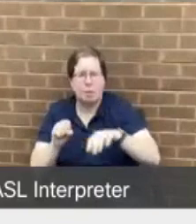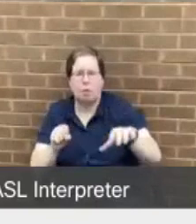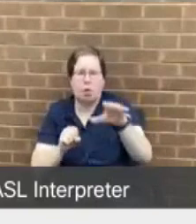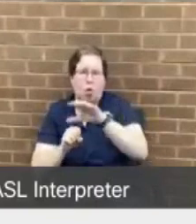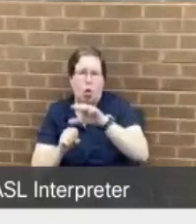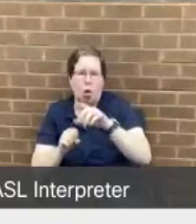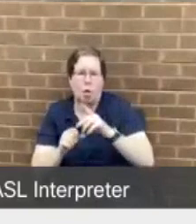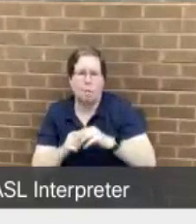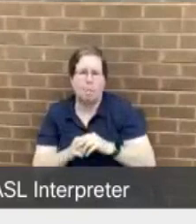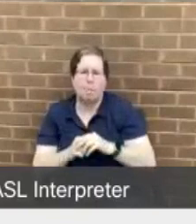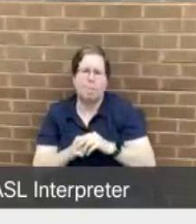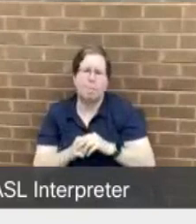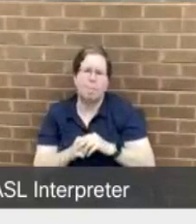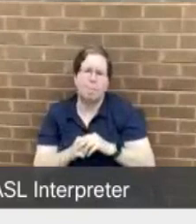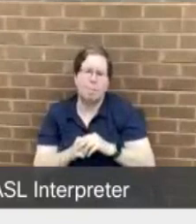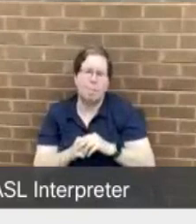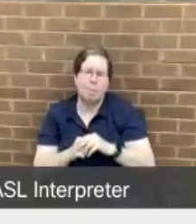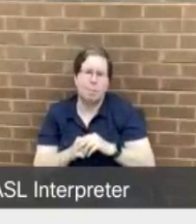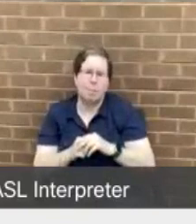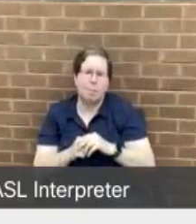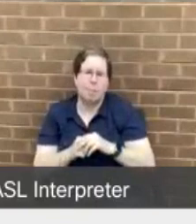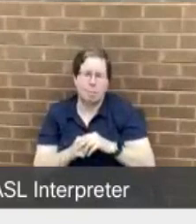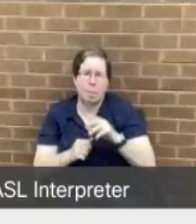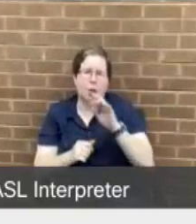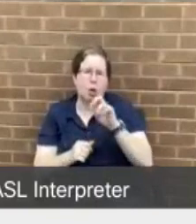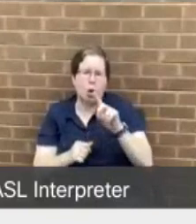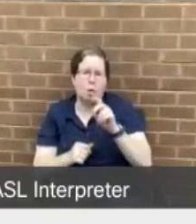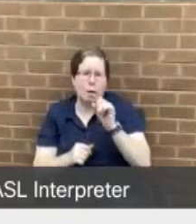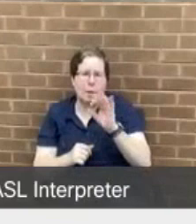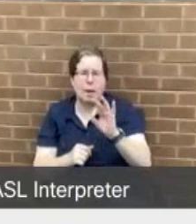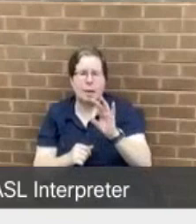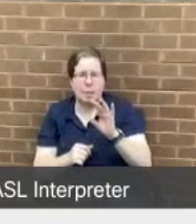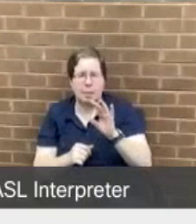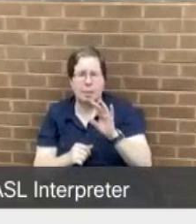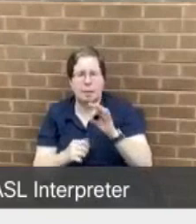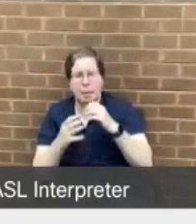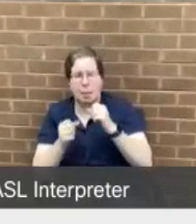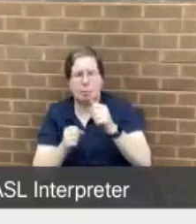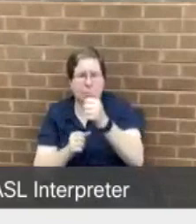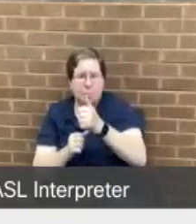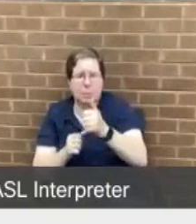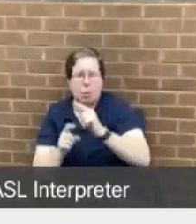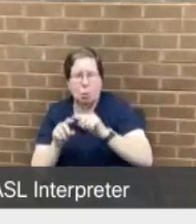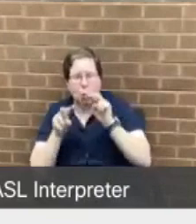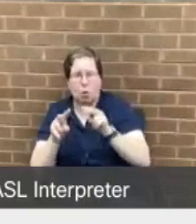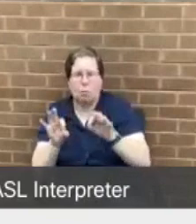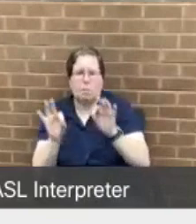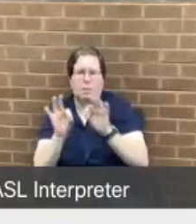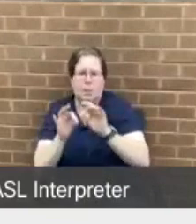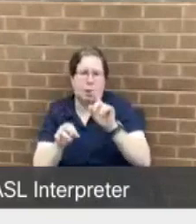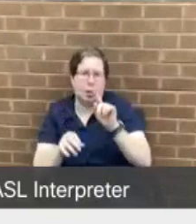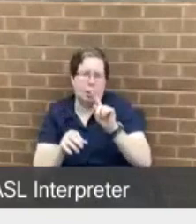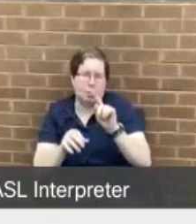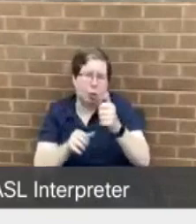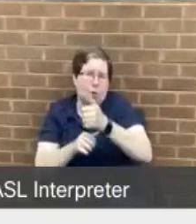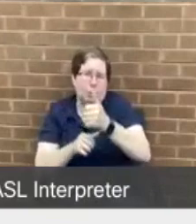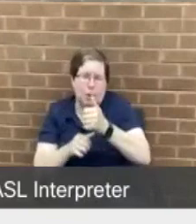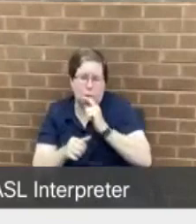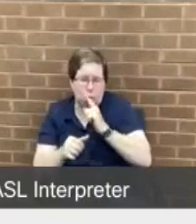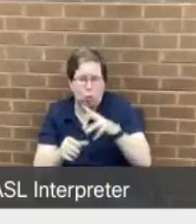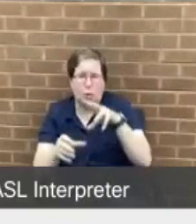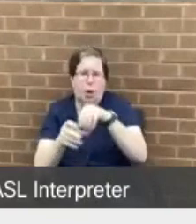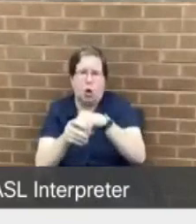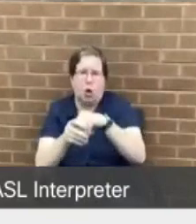world-class customer service. The COVID-19 health crisis highlighted the critical role that transit plays in connecting the region's